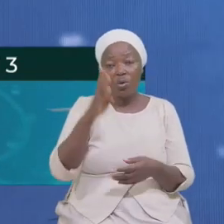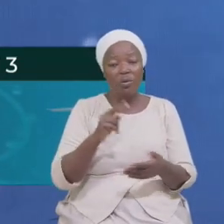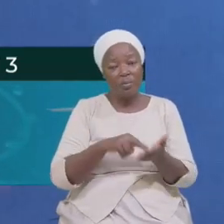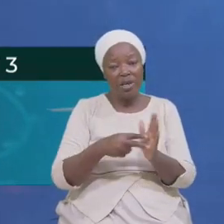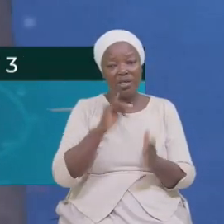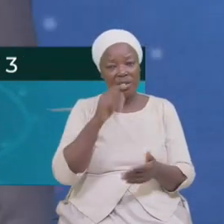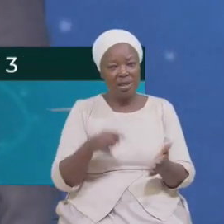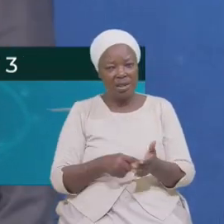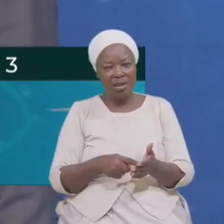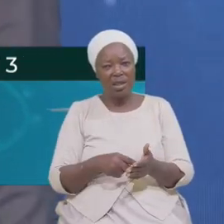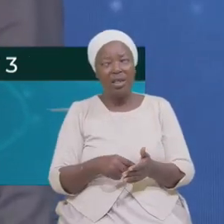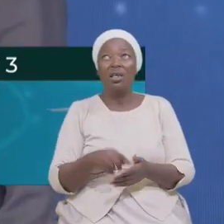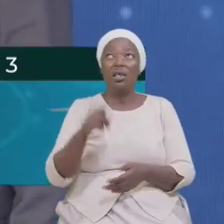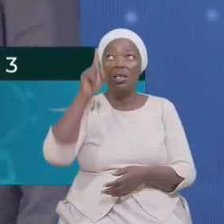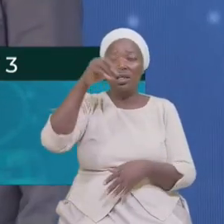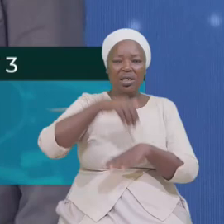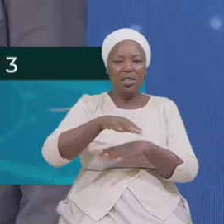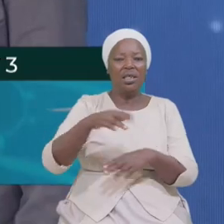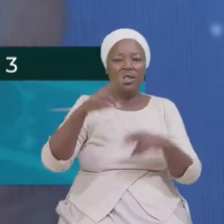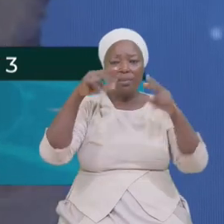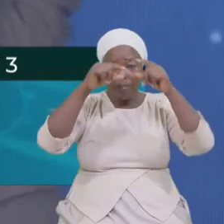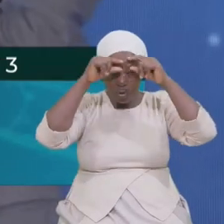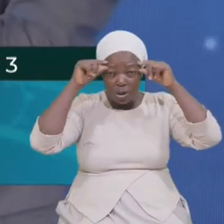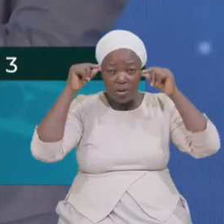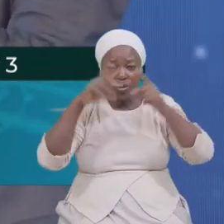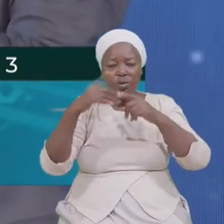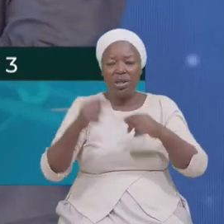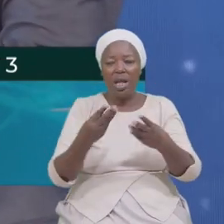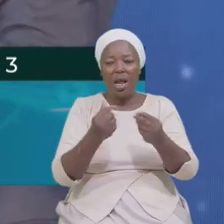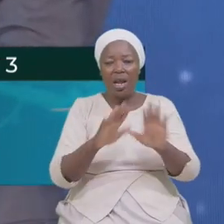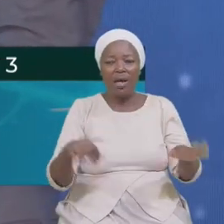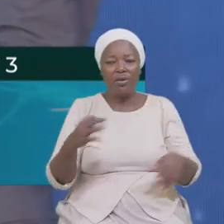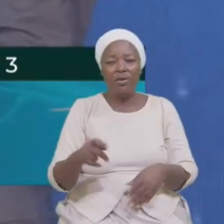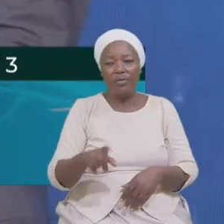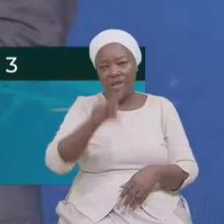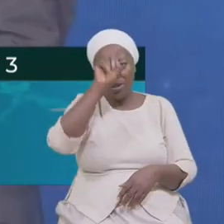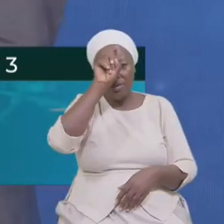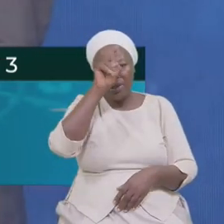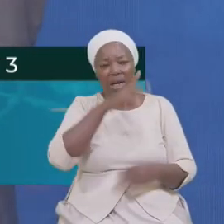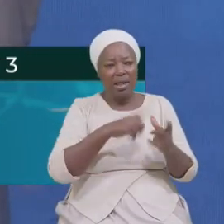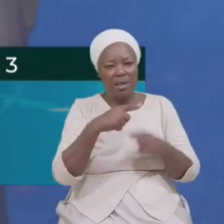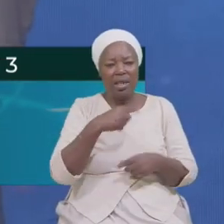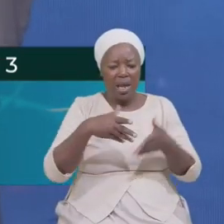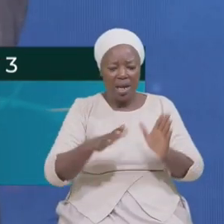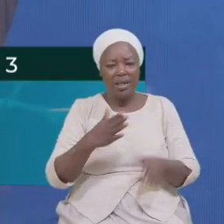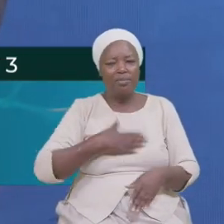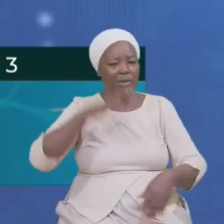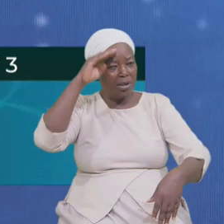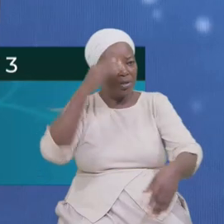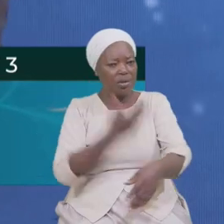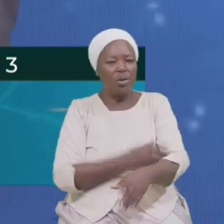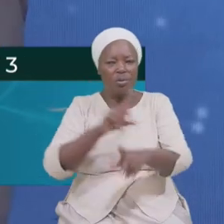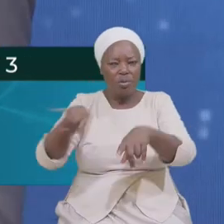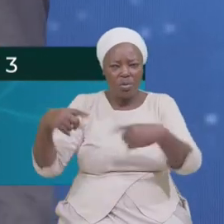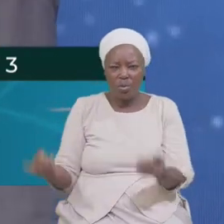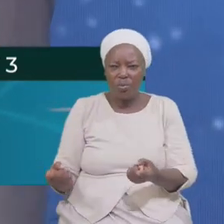sent Moses to the land of Egypt and he said, let my son go.